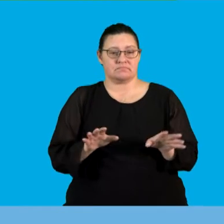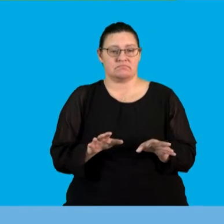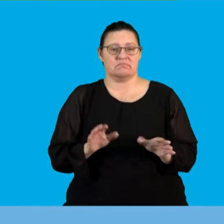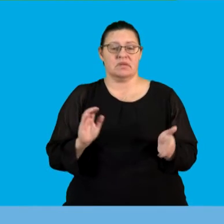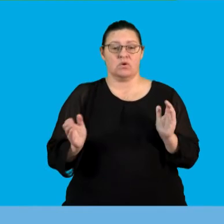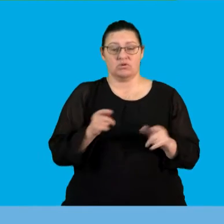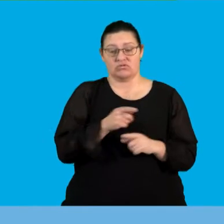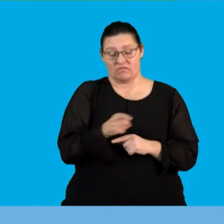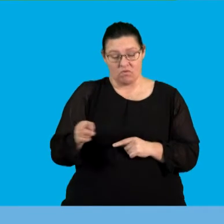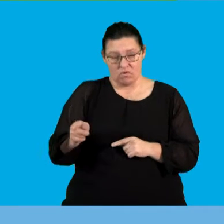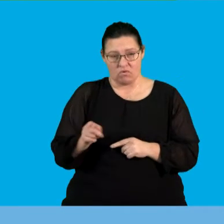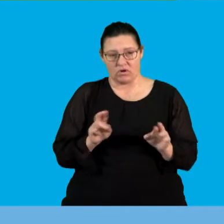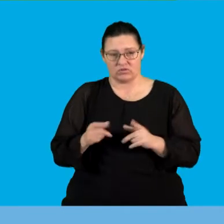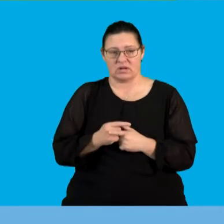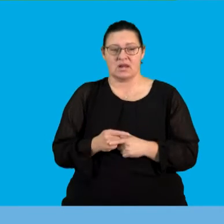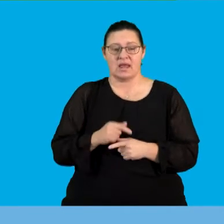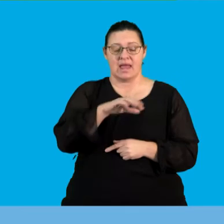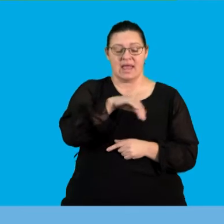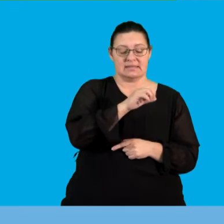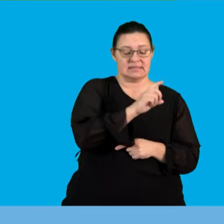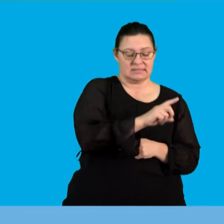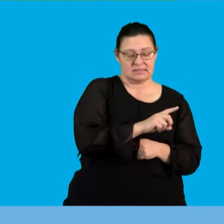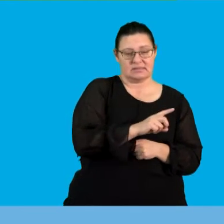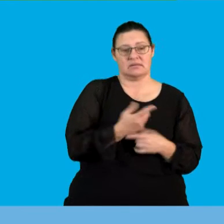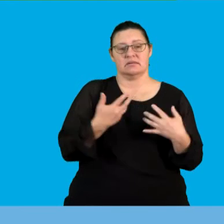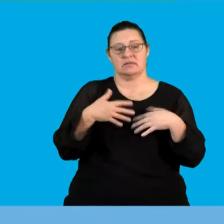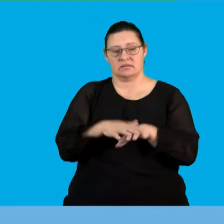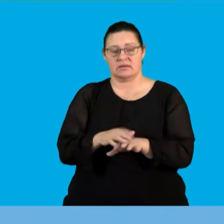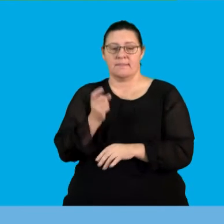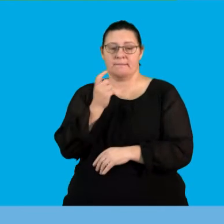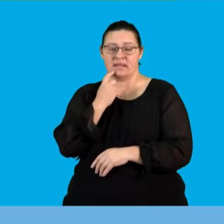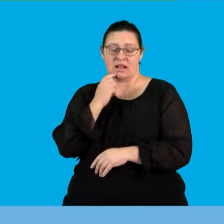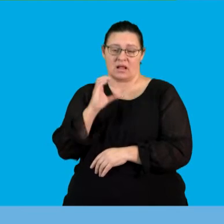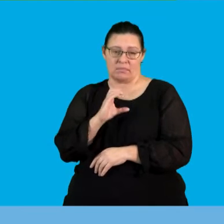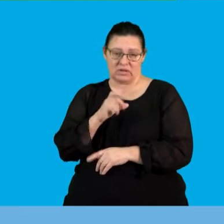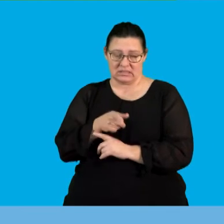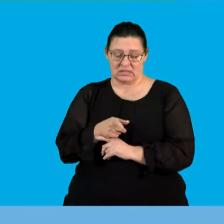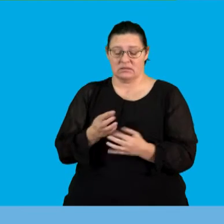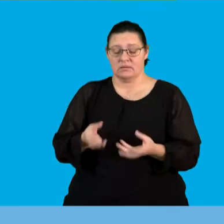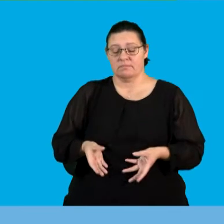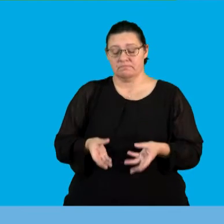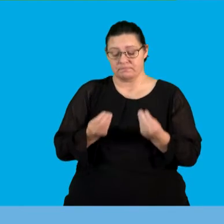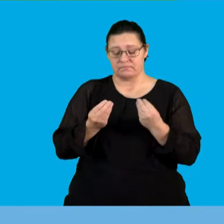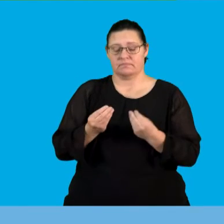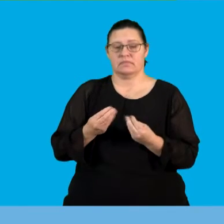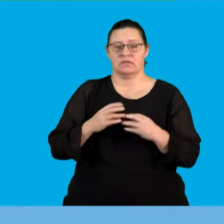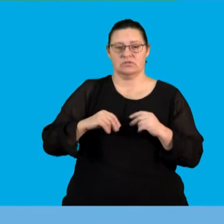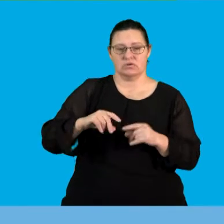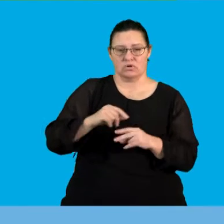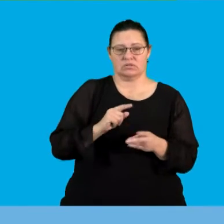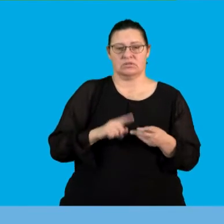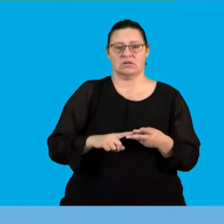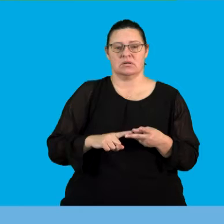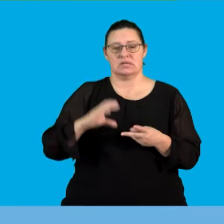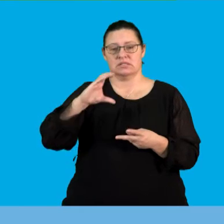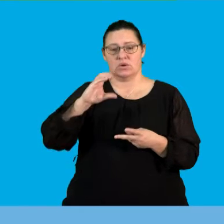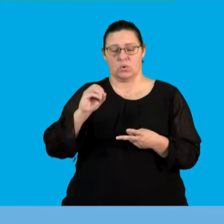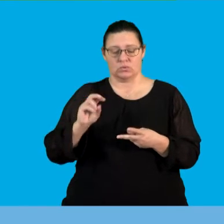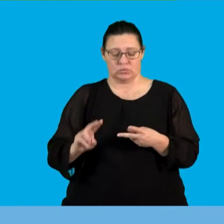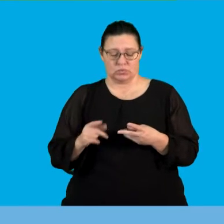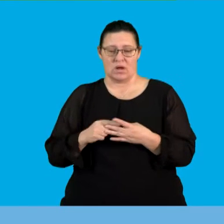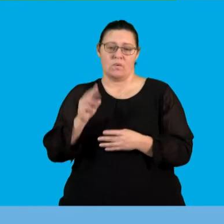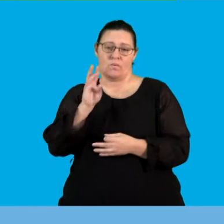equation for the reaction is, so an acid is going to react with the metal carbonate to produce salt, carbon